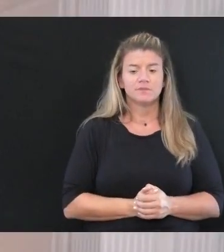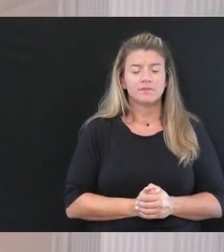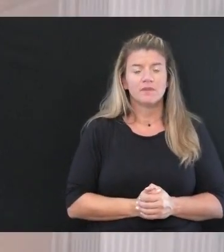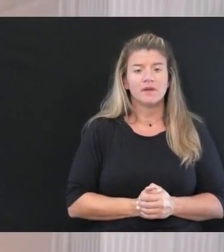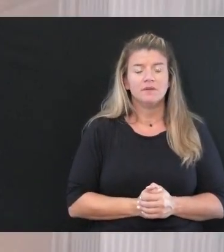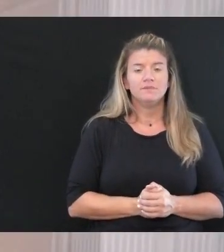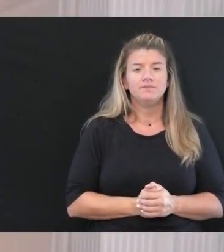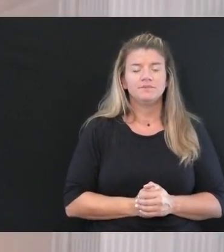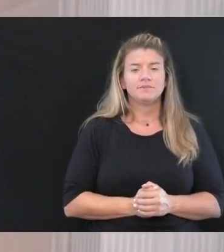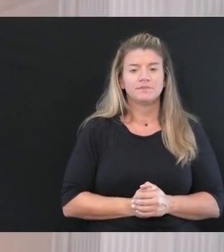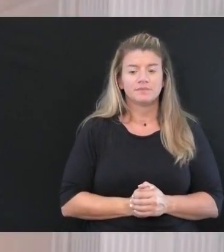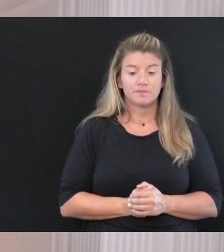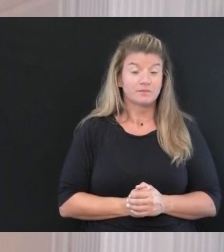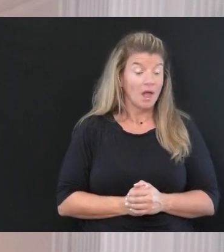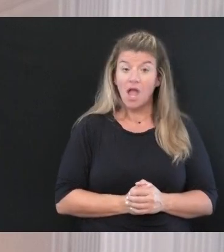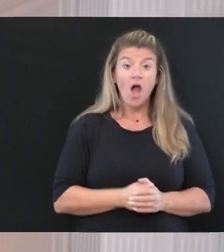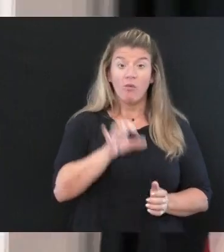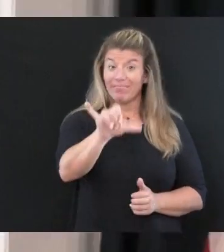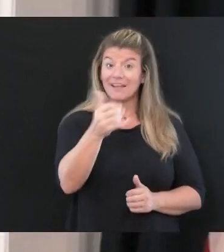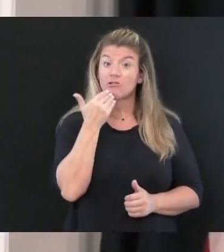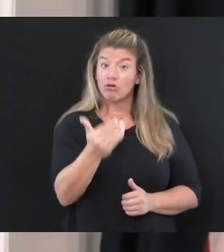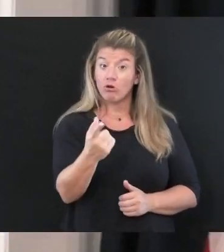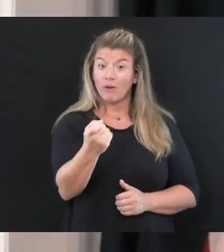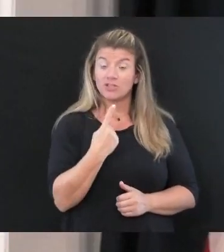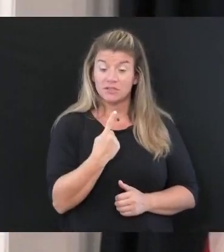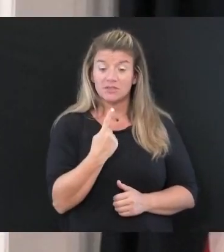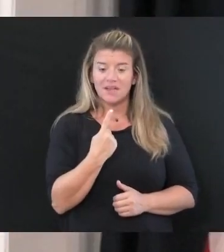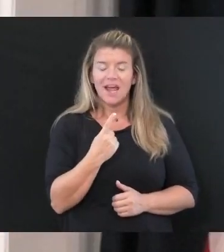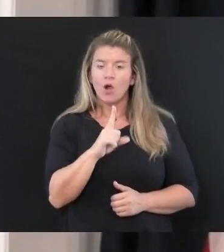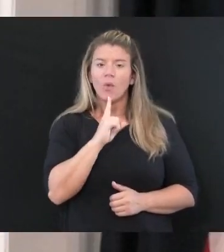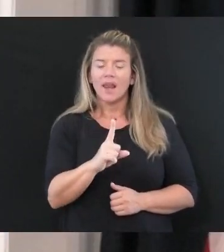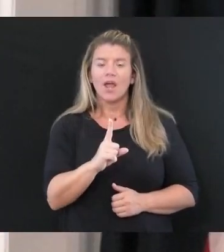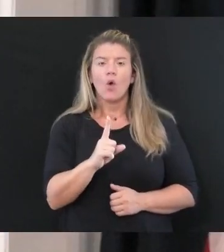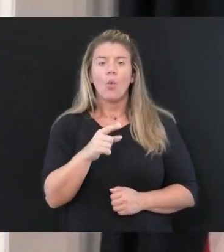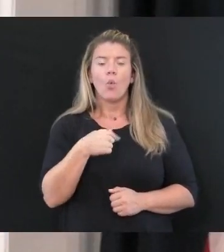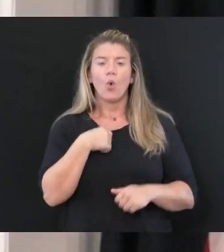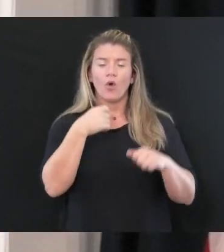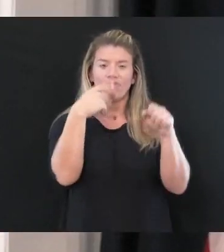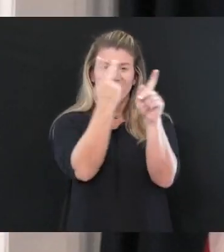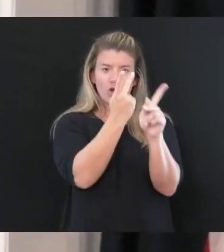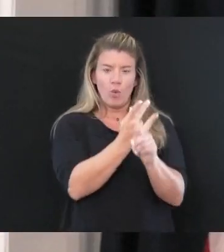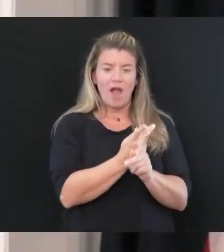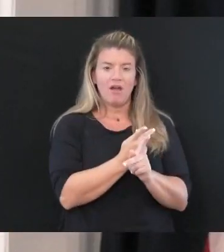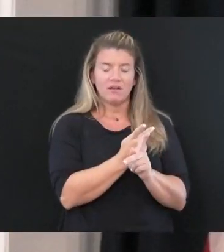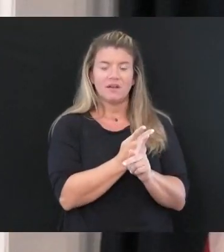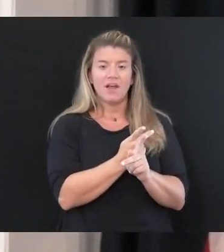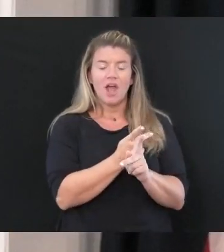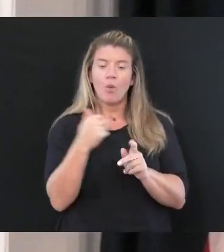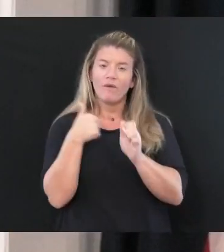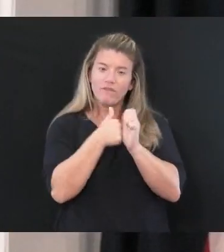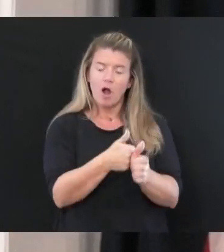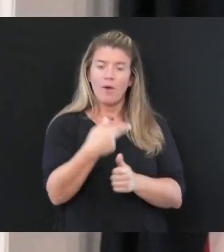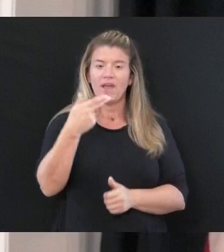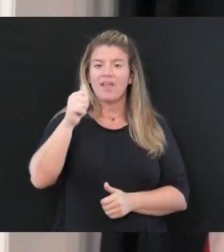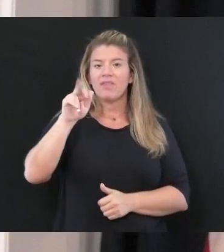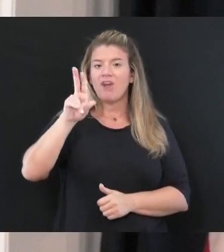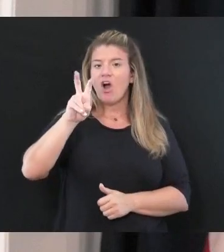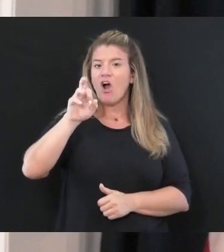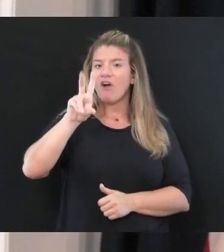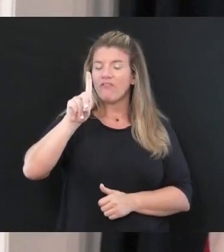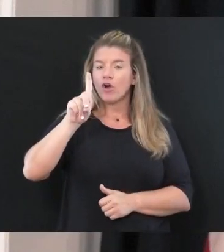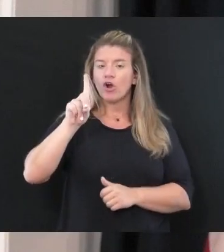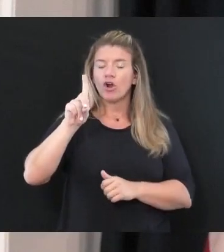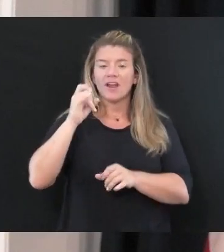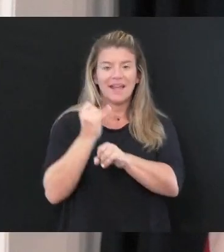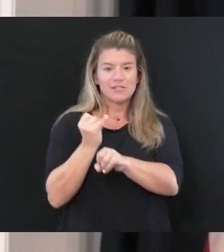So that's a good question. Again, we're really going off of the Harvard Global Health Institute model, and this